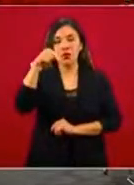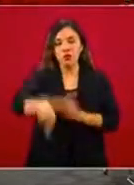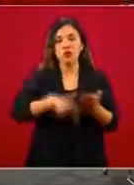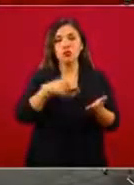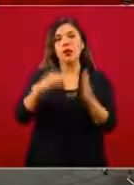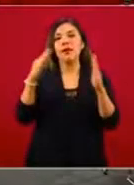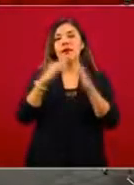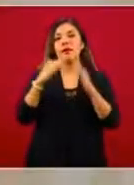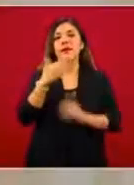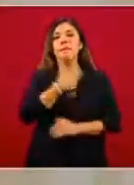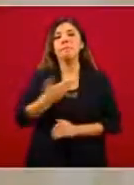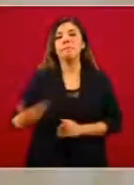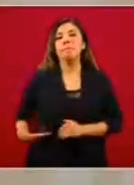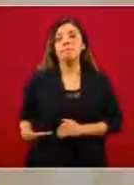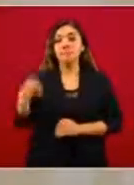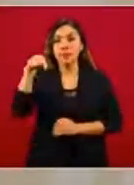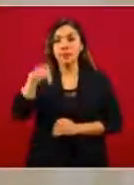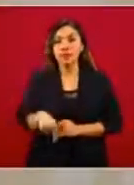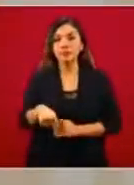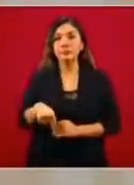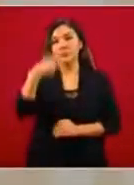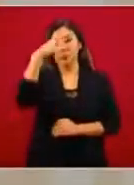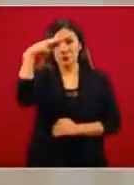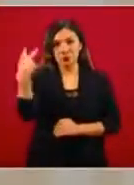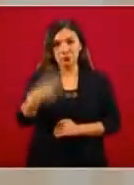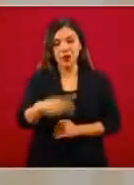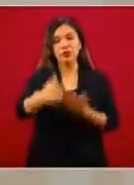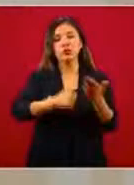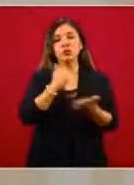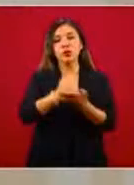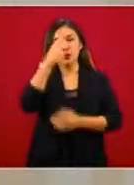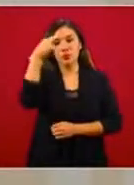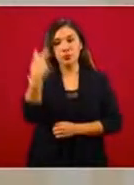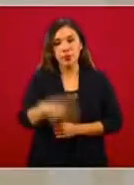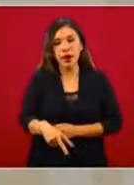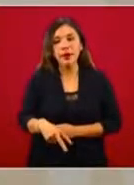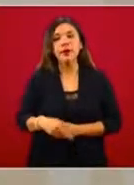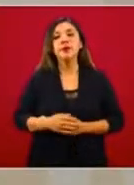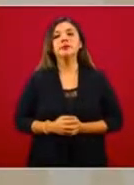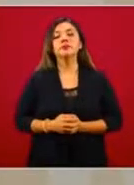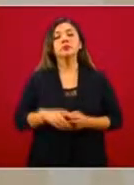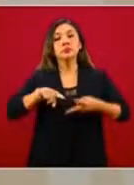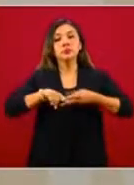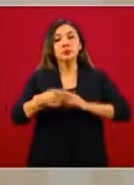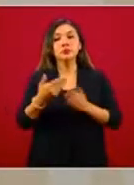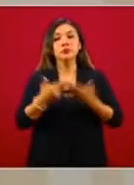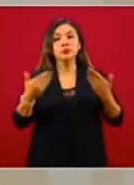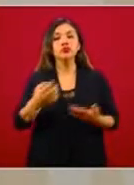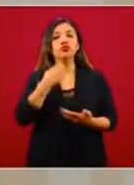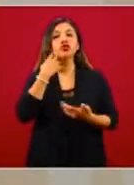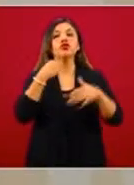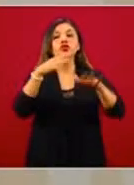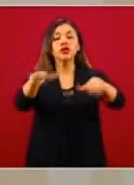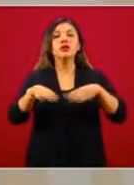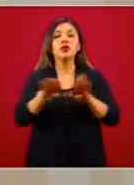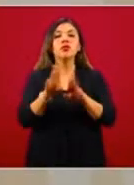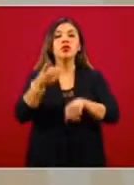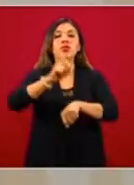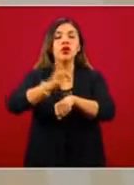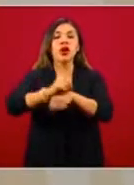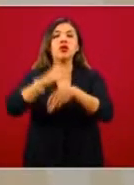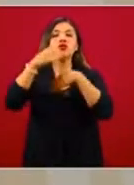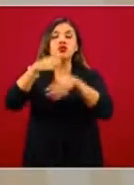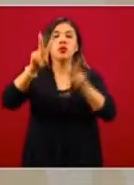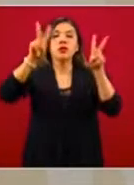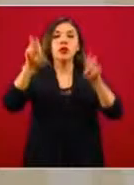2020. We're at the National Palace in Mexico City. We're going to launch our daily